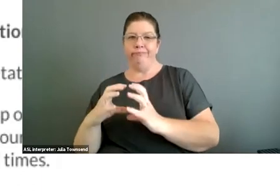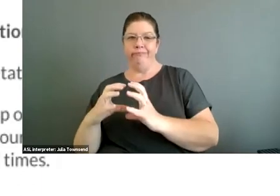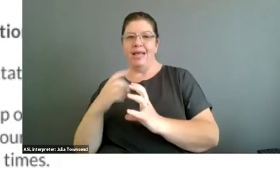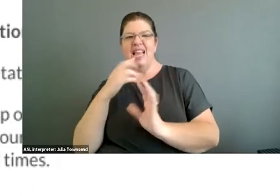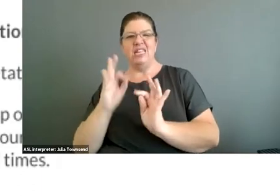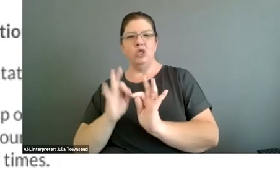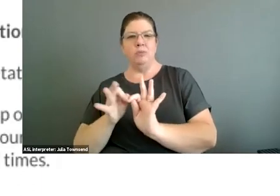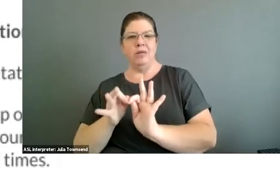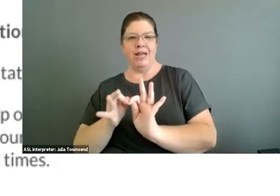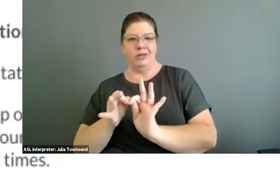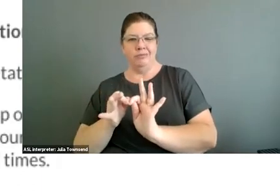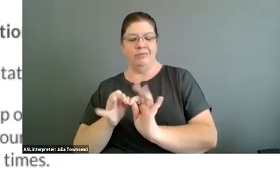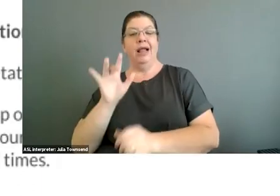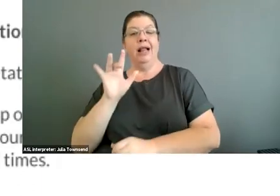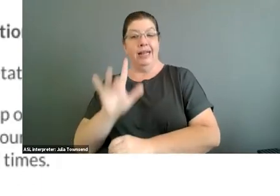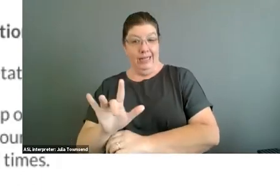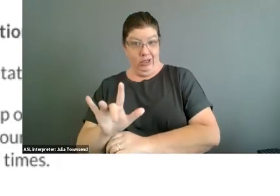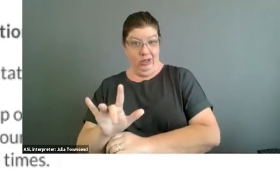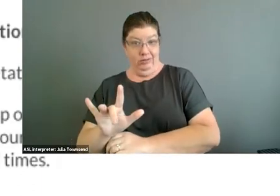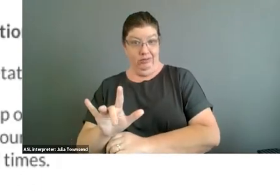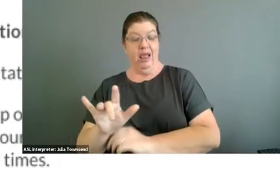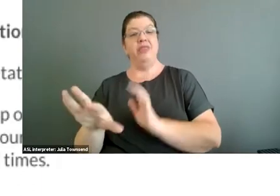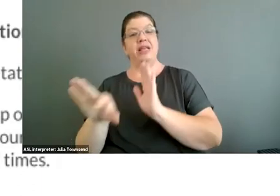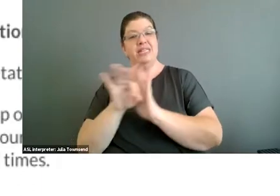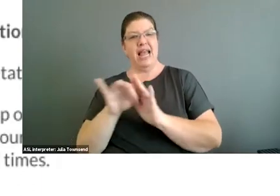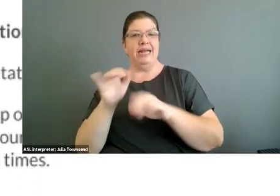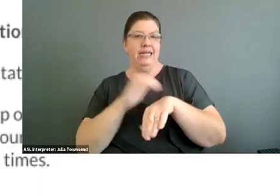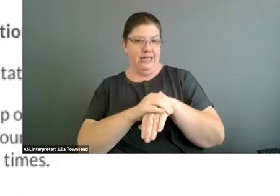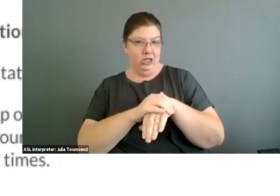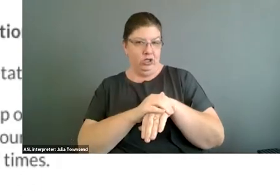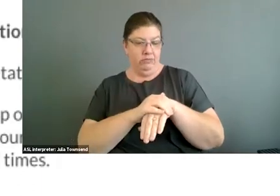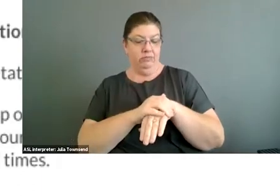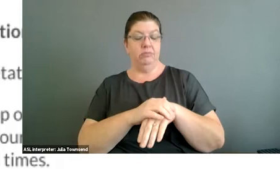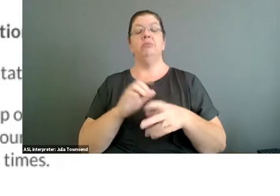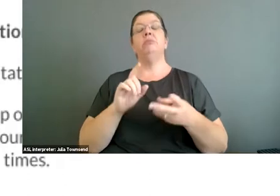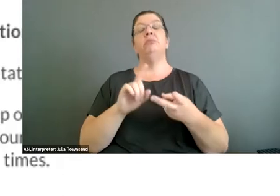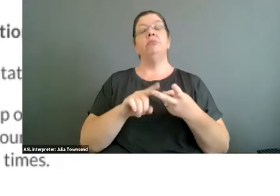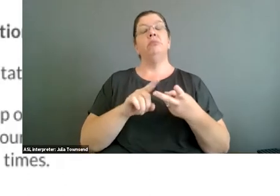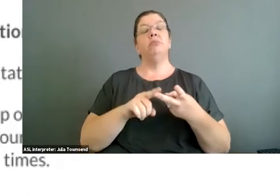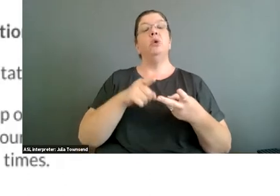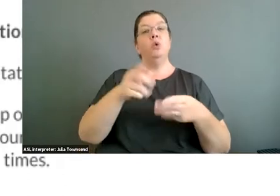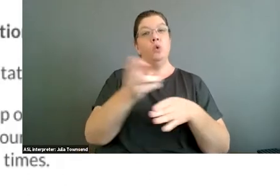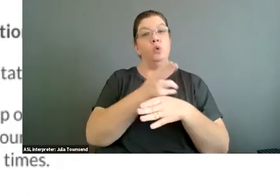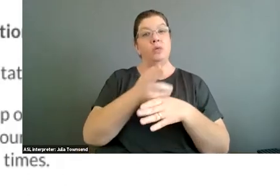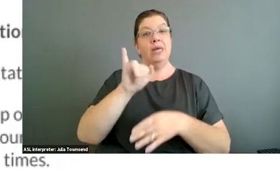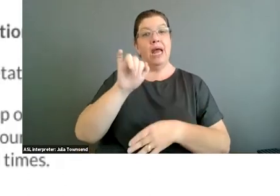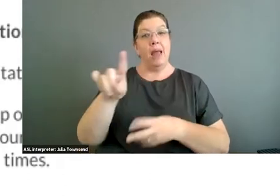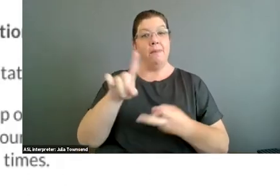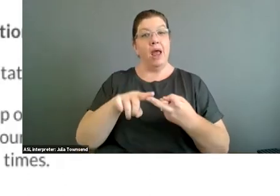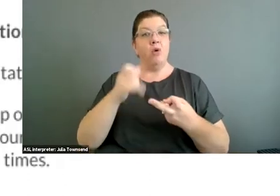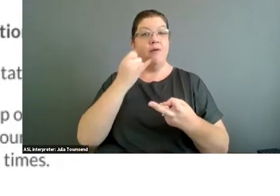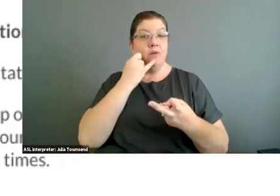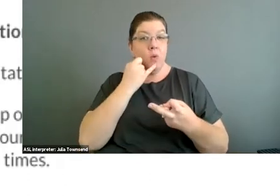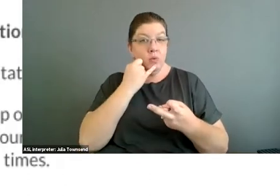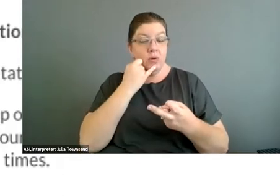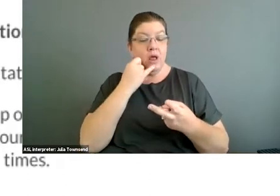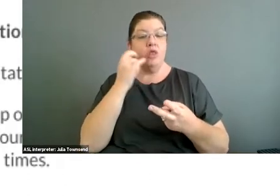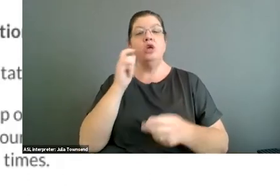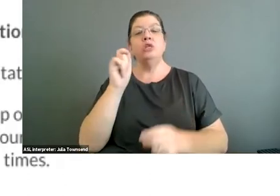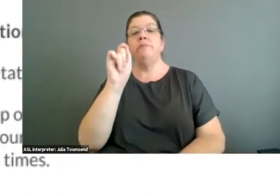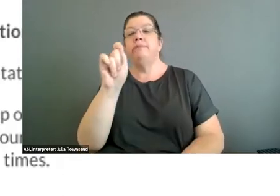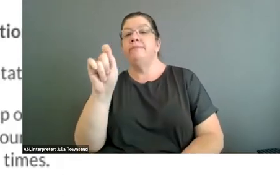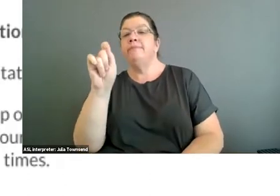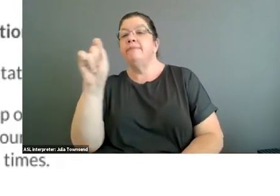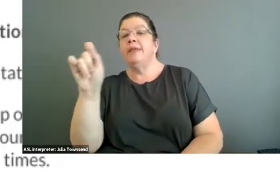interpretation. Please click on the globe now and select English. If you are using an iPad or a phone, locate the three-dot menu